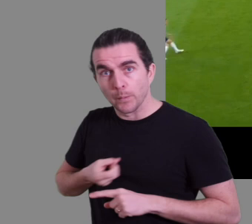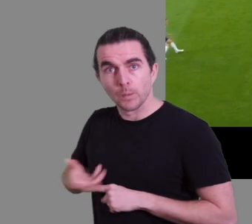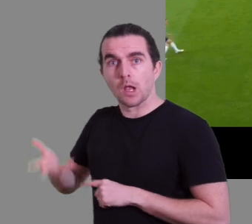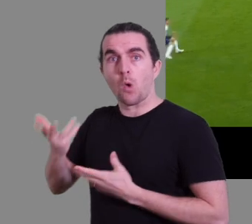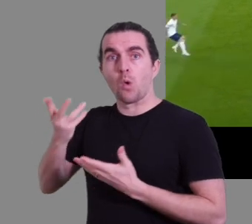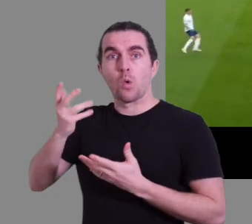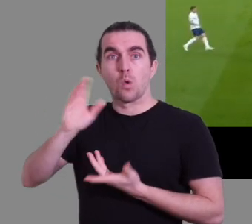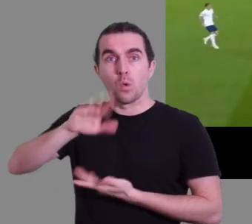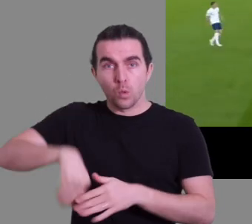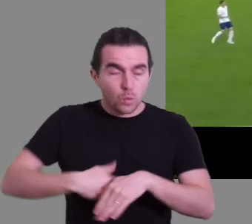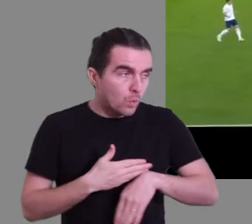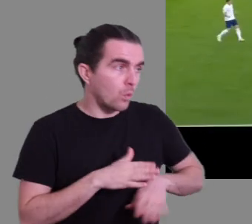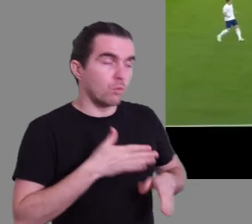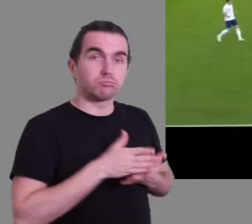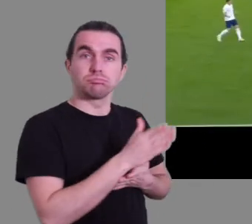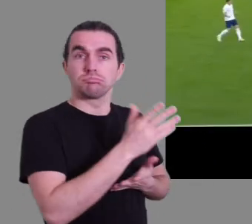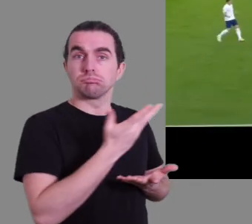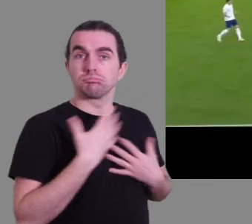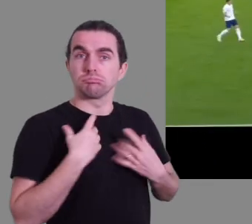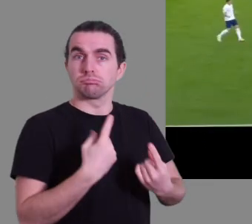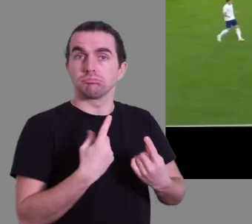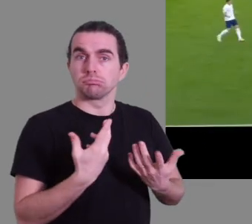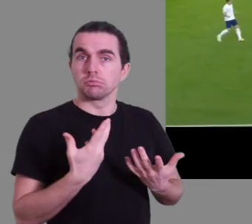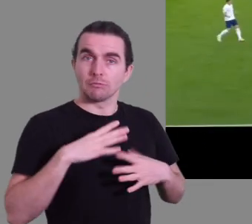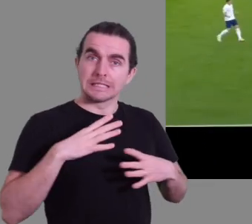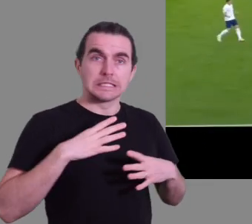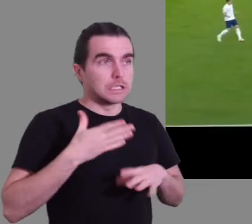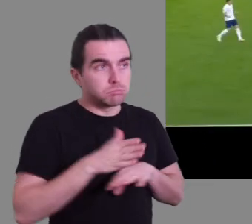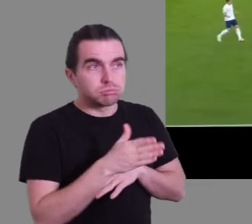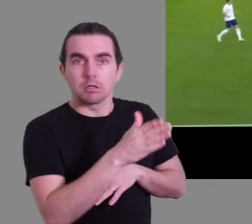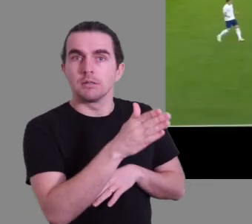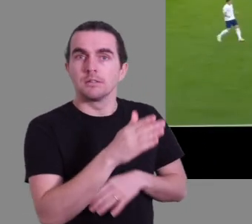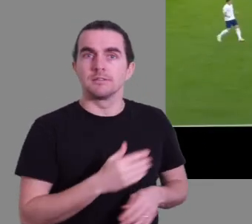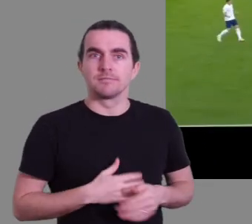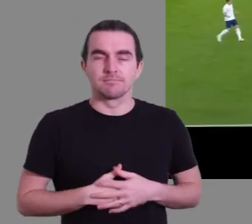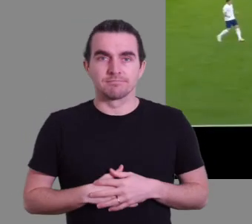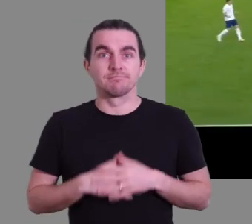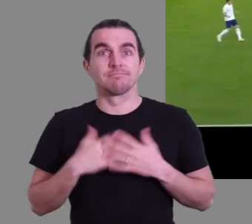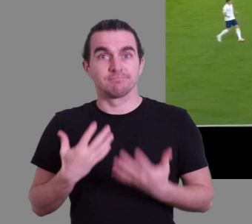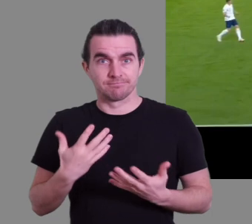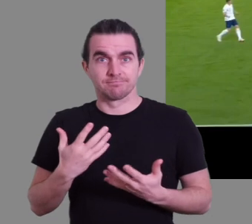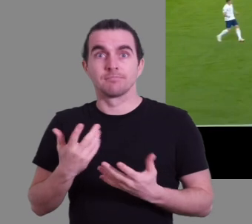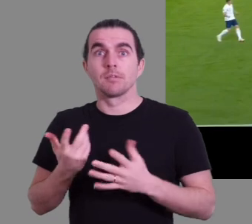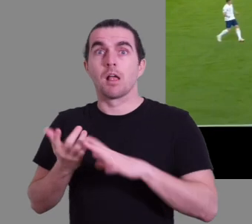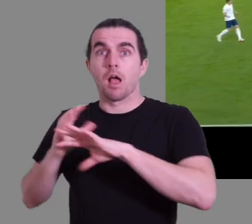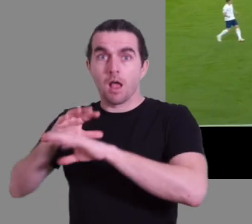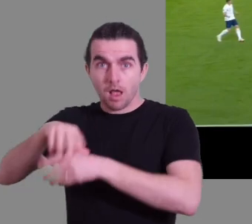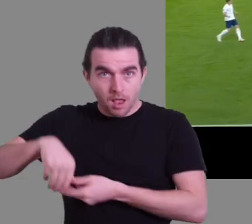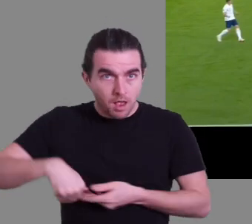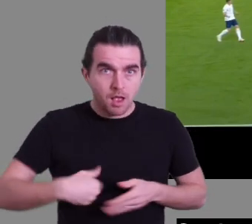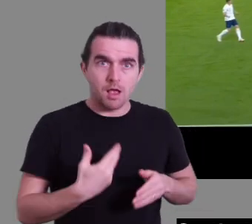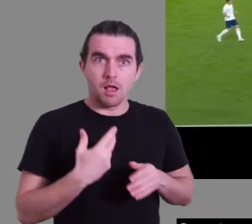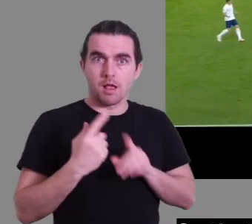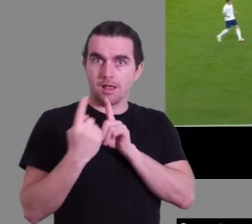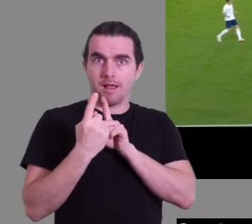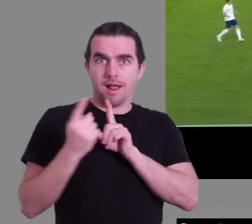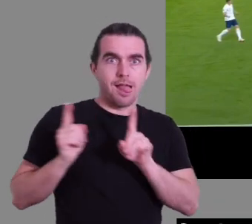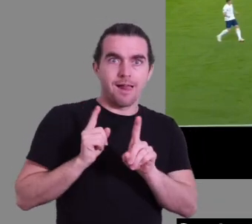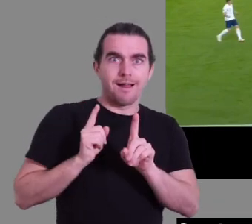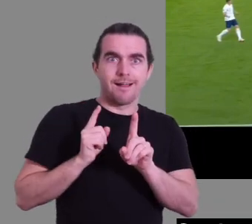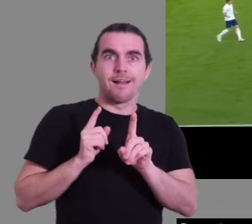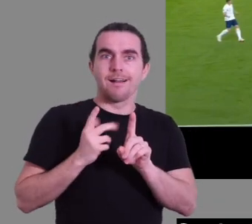his first touch into space, and be ready to go forward. And again, he's got past the defender, so that's why